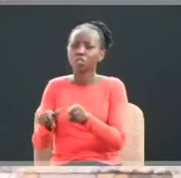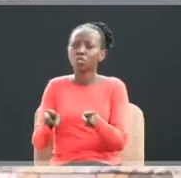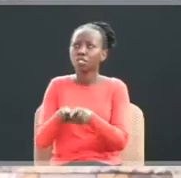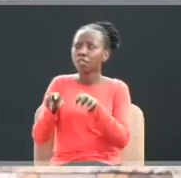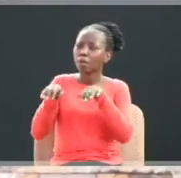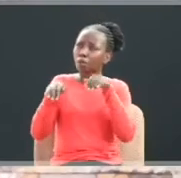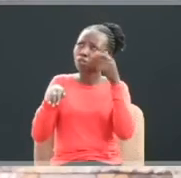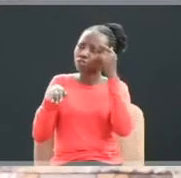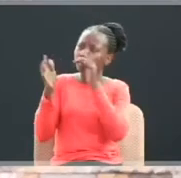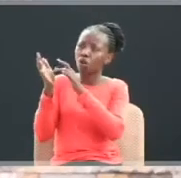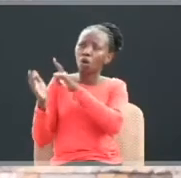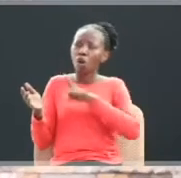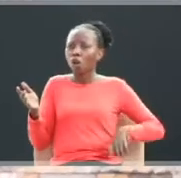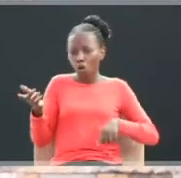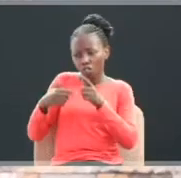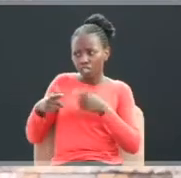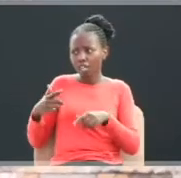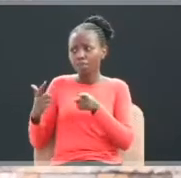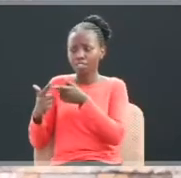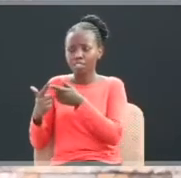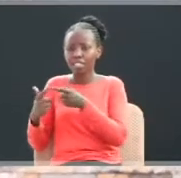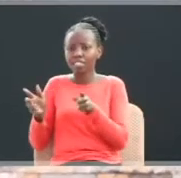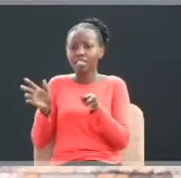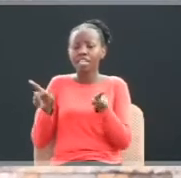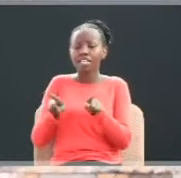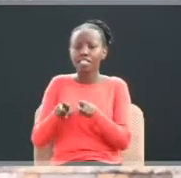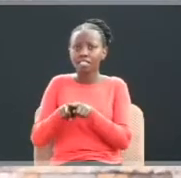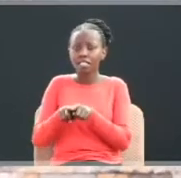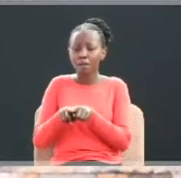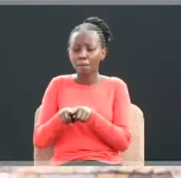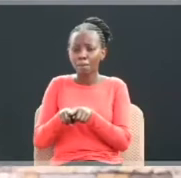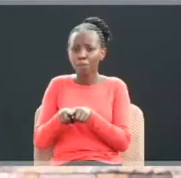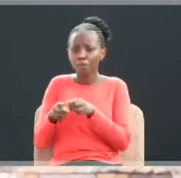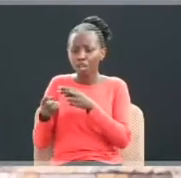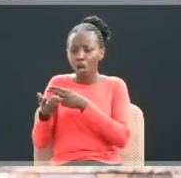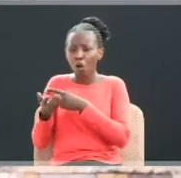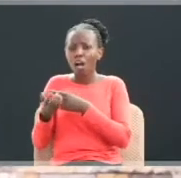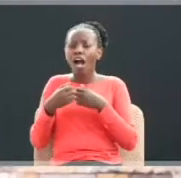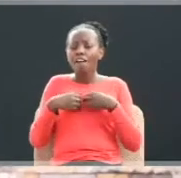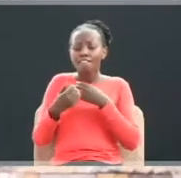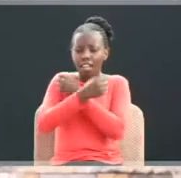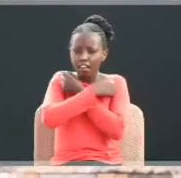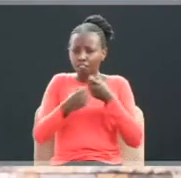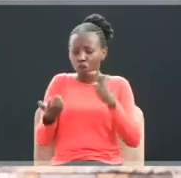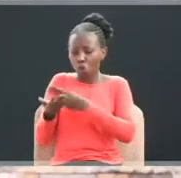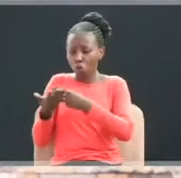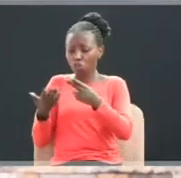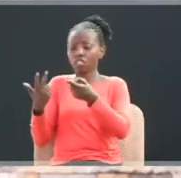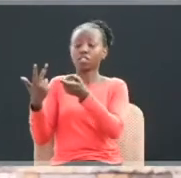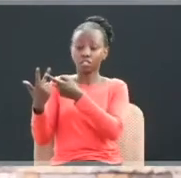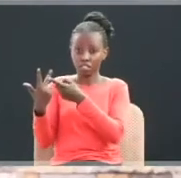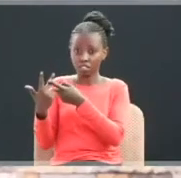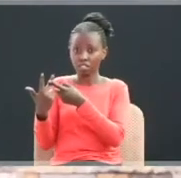a consuming passion for holiness, but he tells them another thing. Another thing